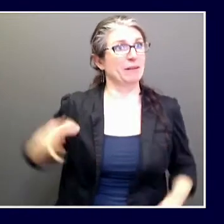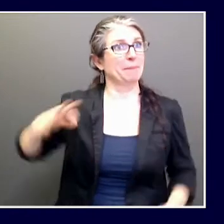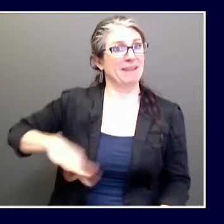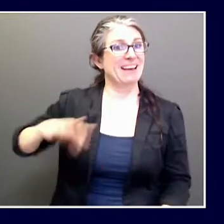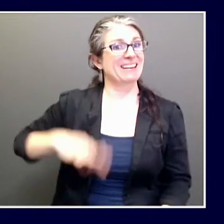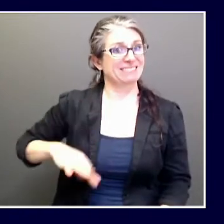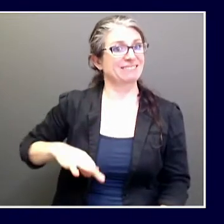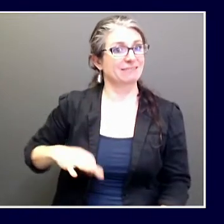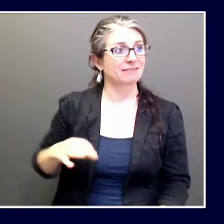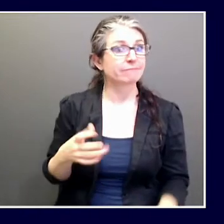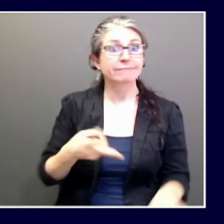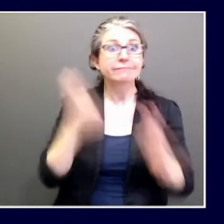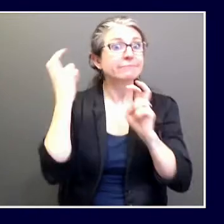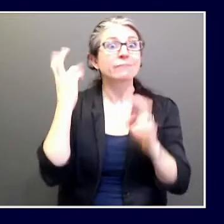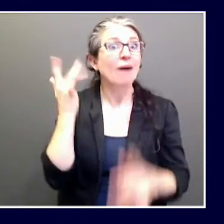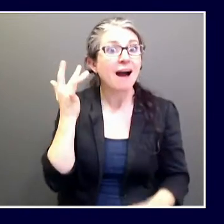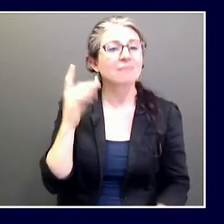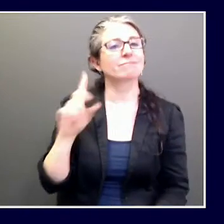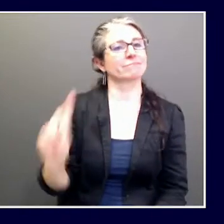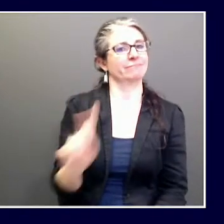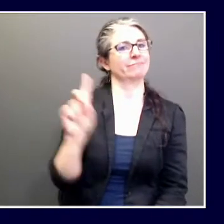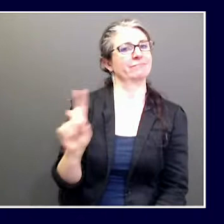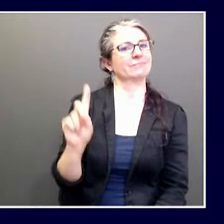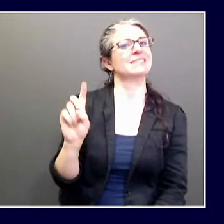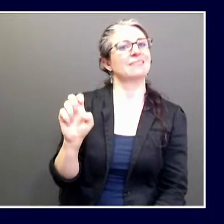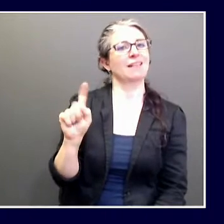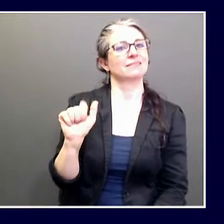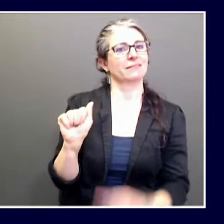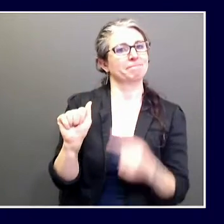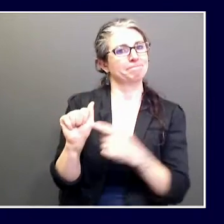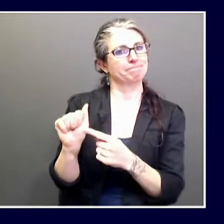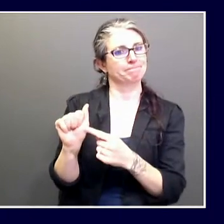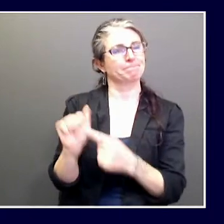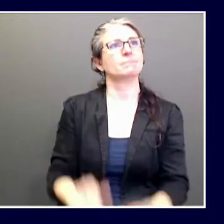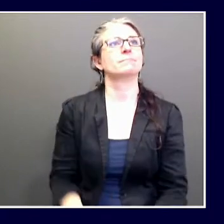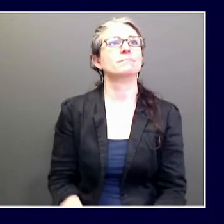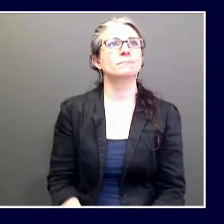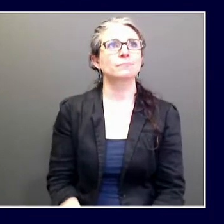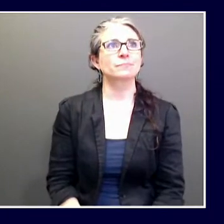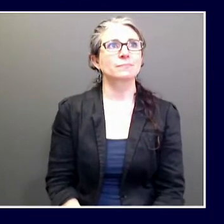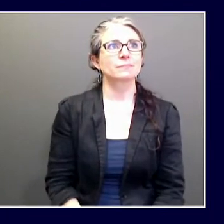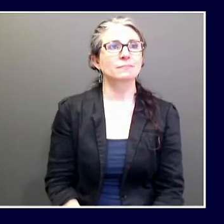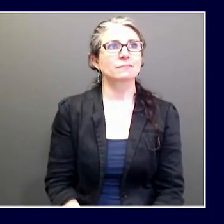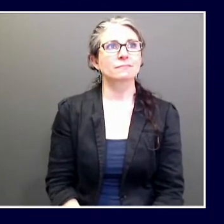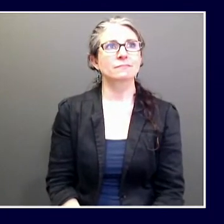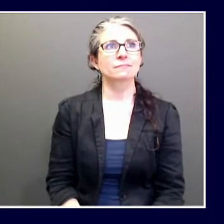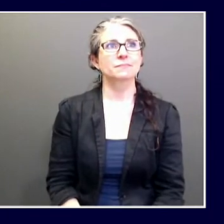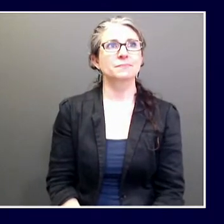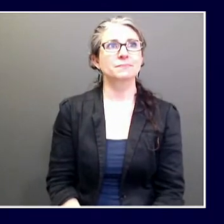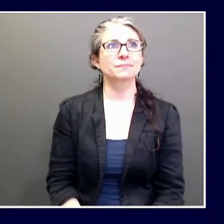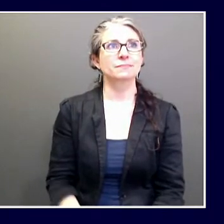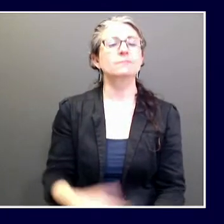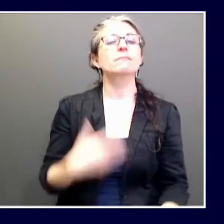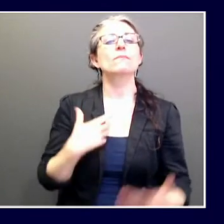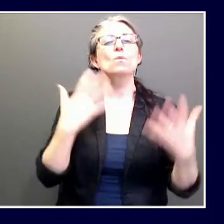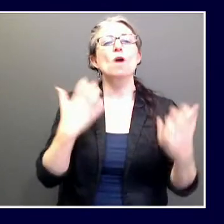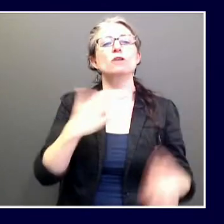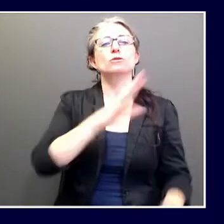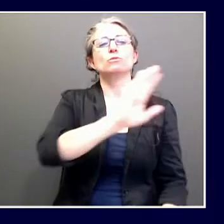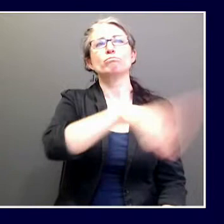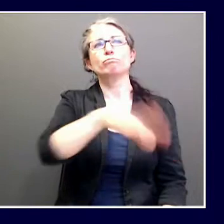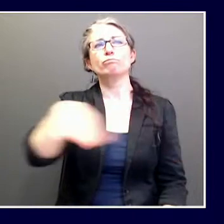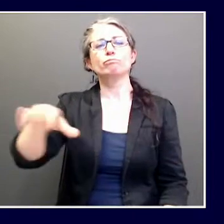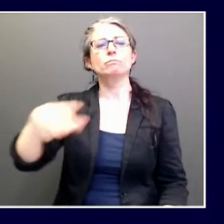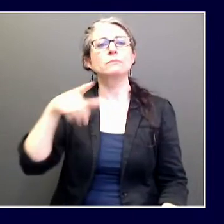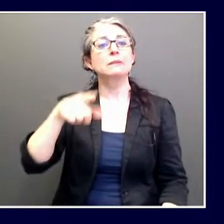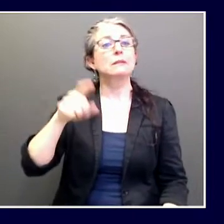you today. Well, here's a couple of things to keep in mind and a couple of things to do. The first thing to keep in mind is that I